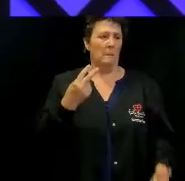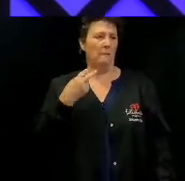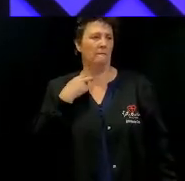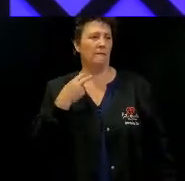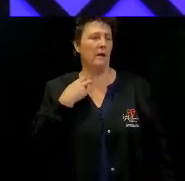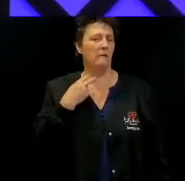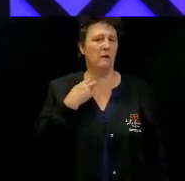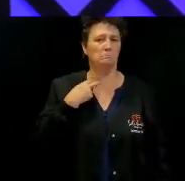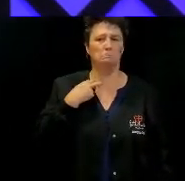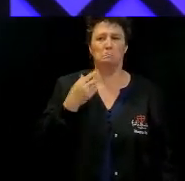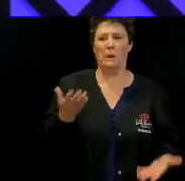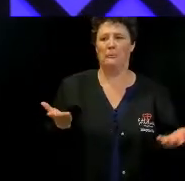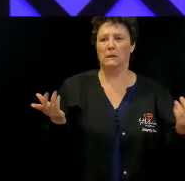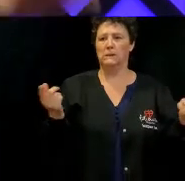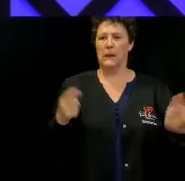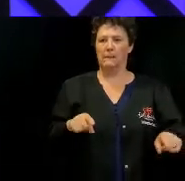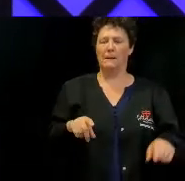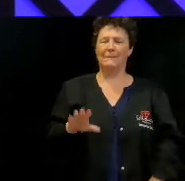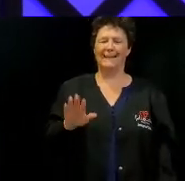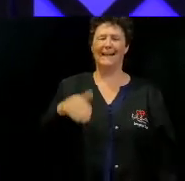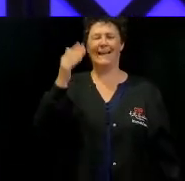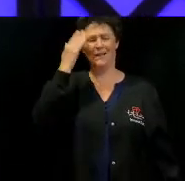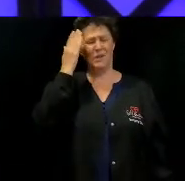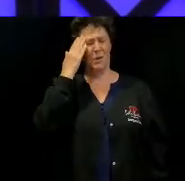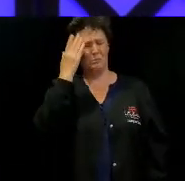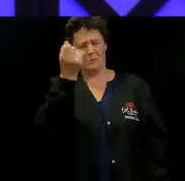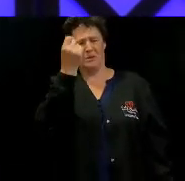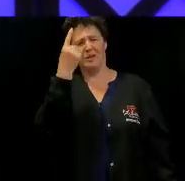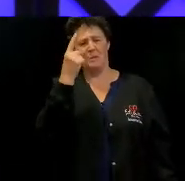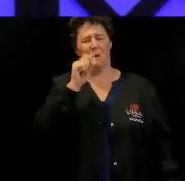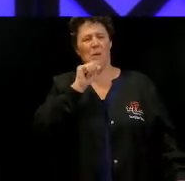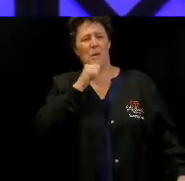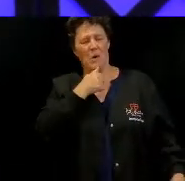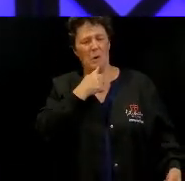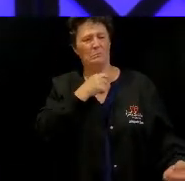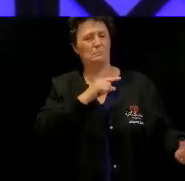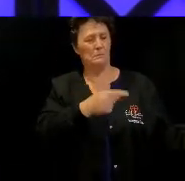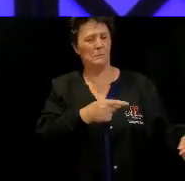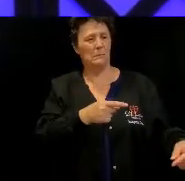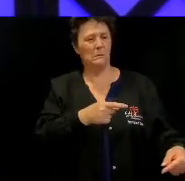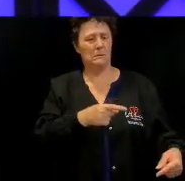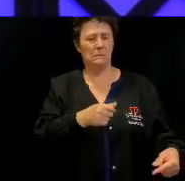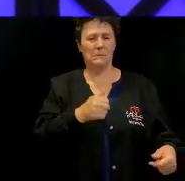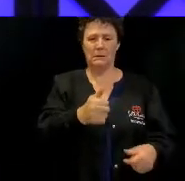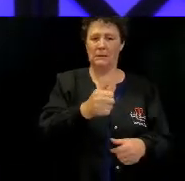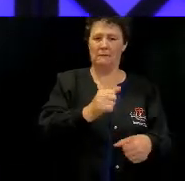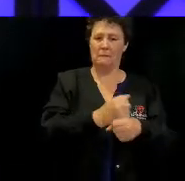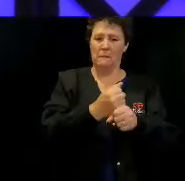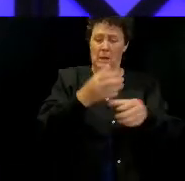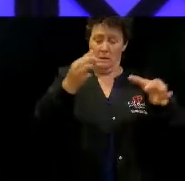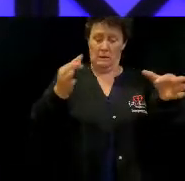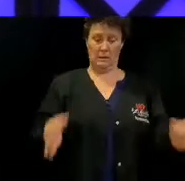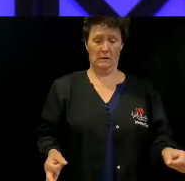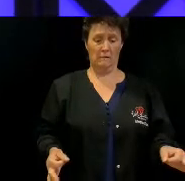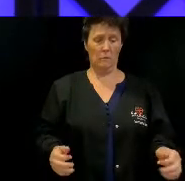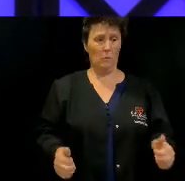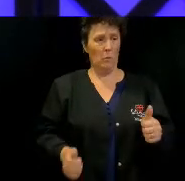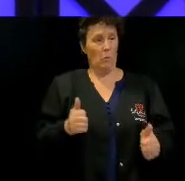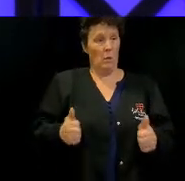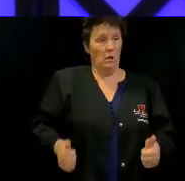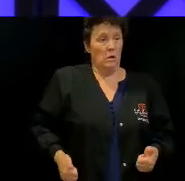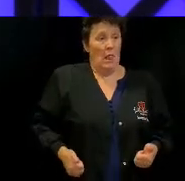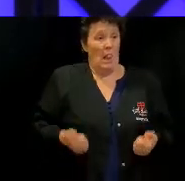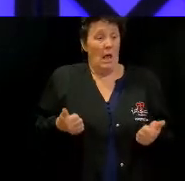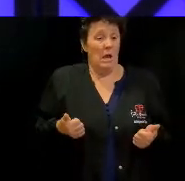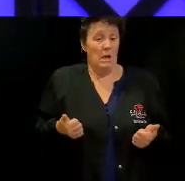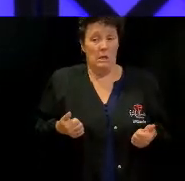from things that's happened. I get it. You've been hurt. I understand all that. But you and I have to make a decision where I'm going to live. Which land am I going to live in? Victim land